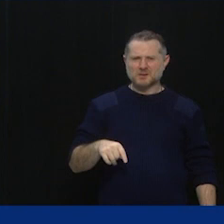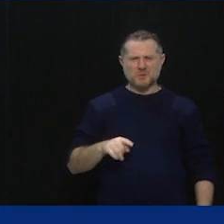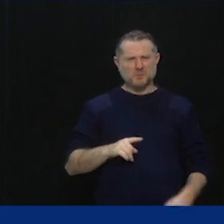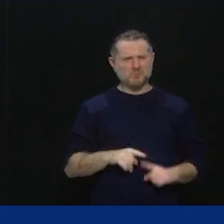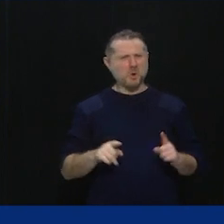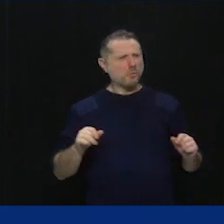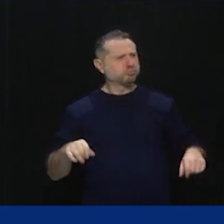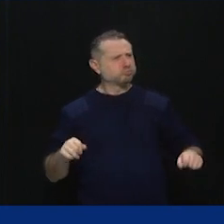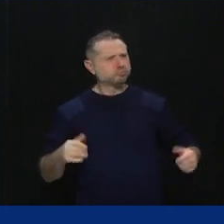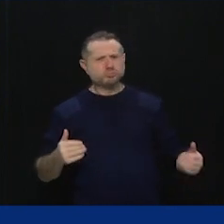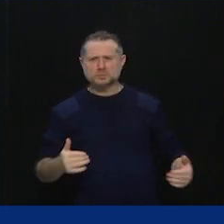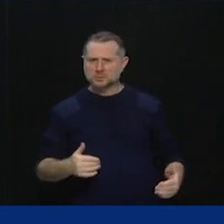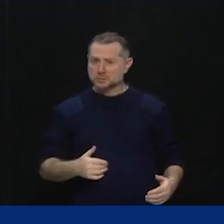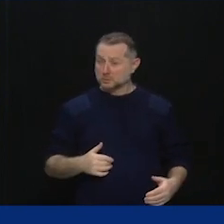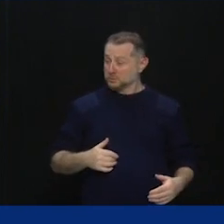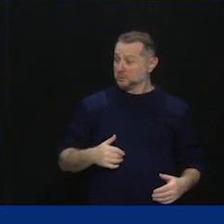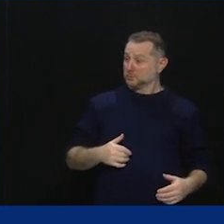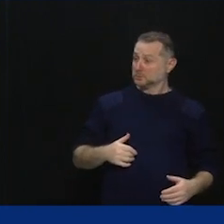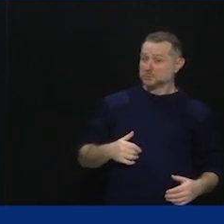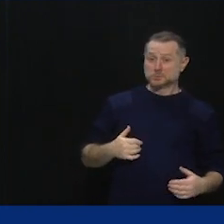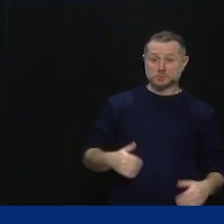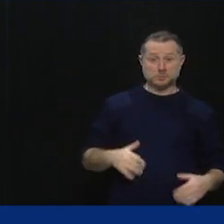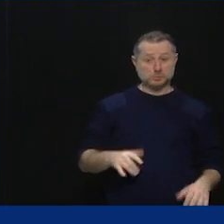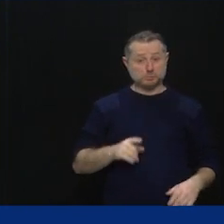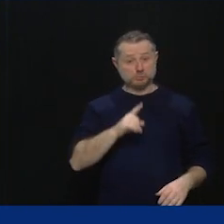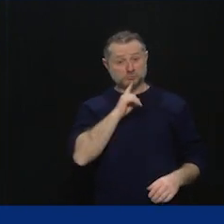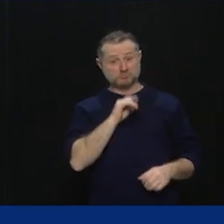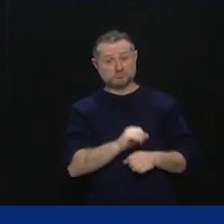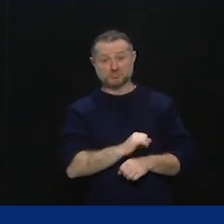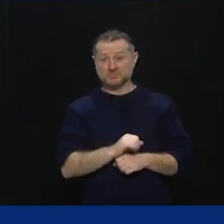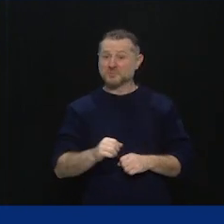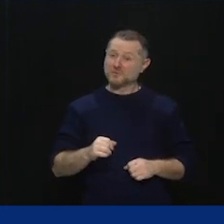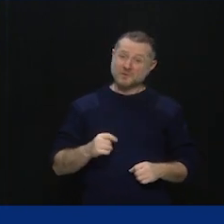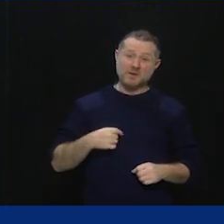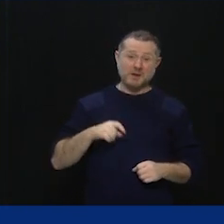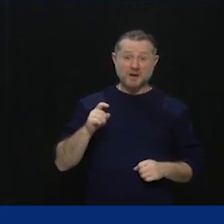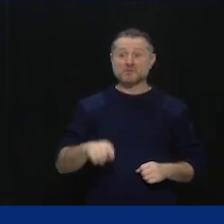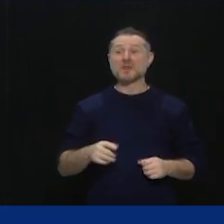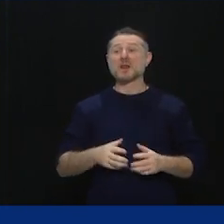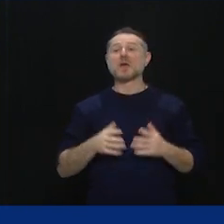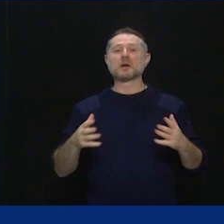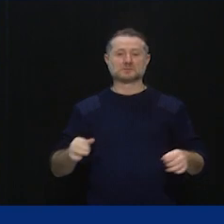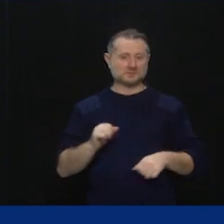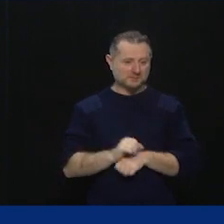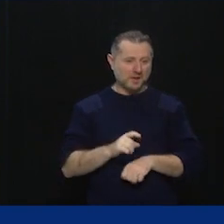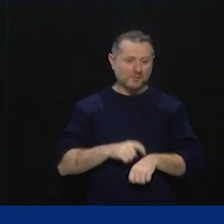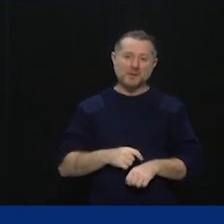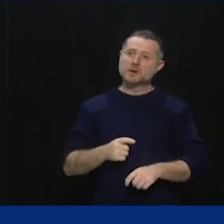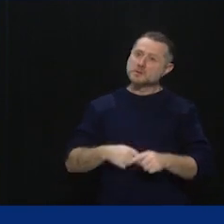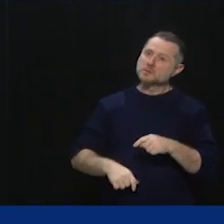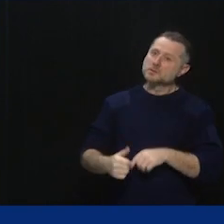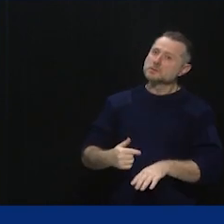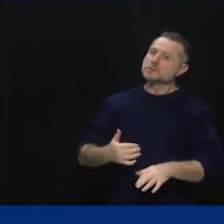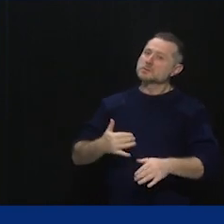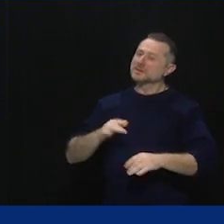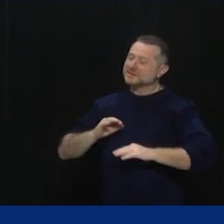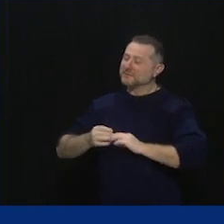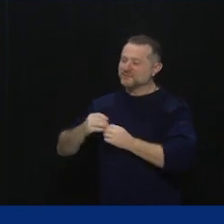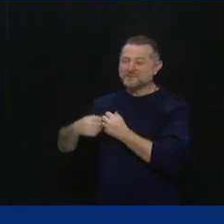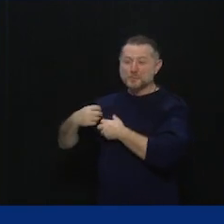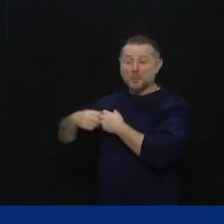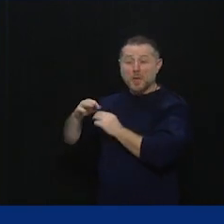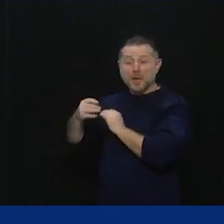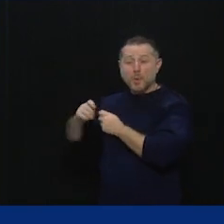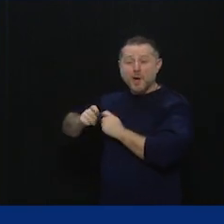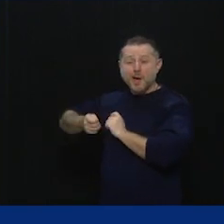really had to spend a lot of time righting the wrongs of the past. That has been what we've had to do in communities all over the state. The decisions